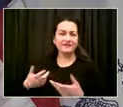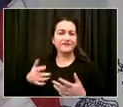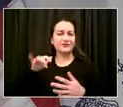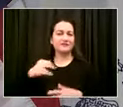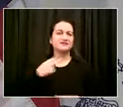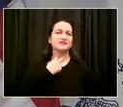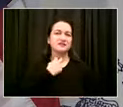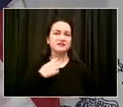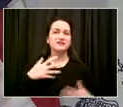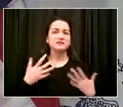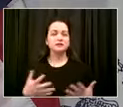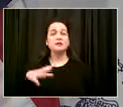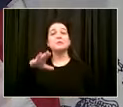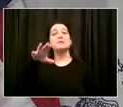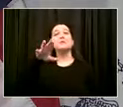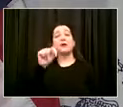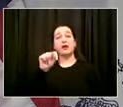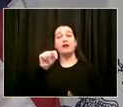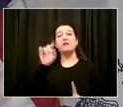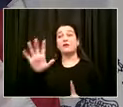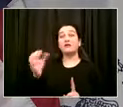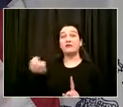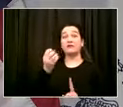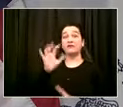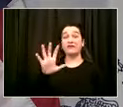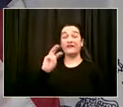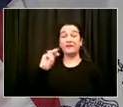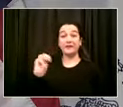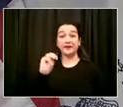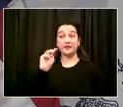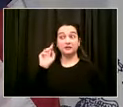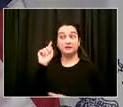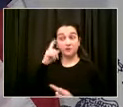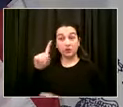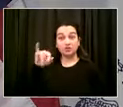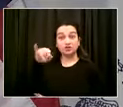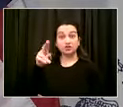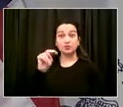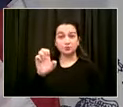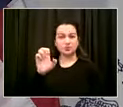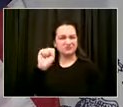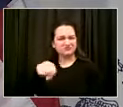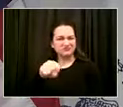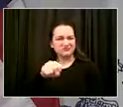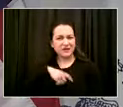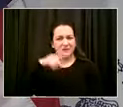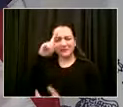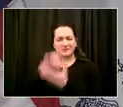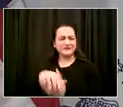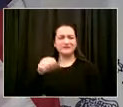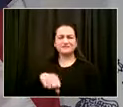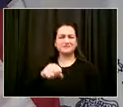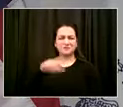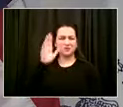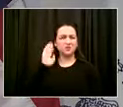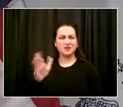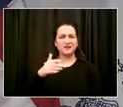doing 500,000 vaccinations a week right now, and I say easily, if we had the supply. So yes, we can hit that